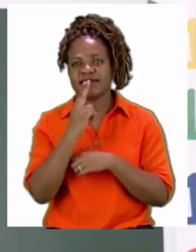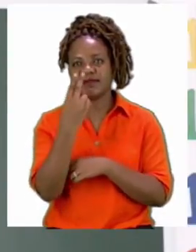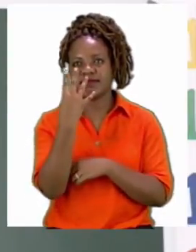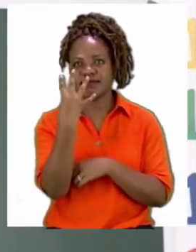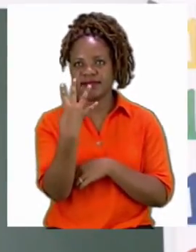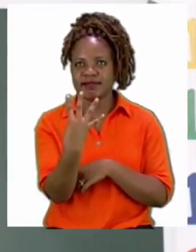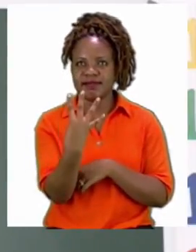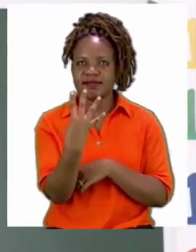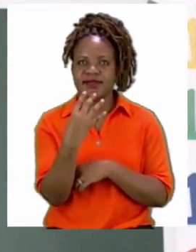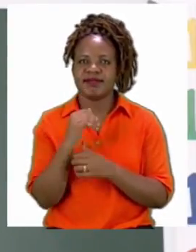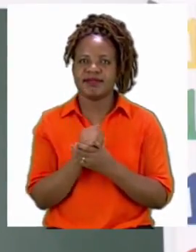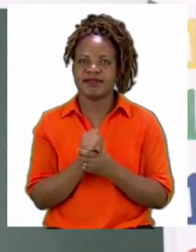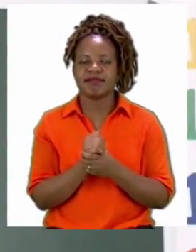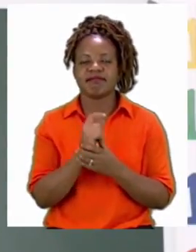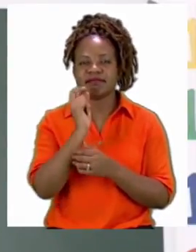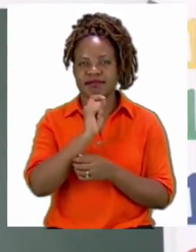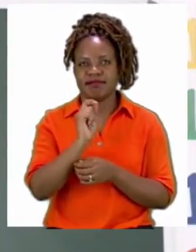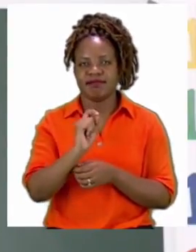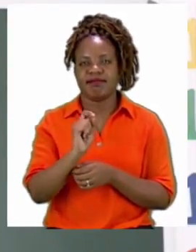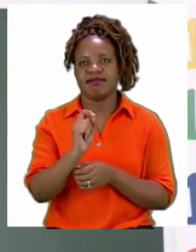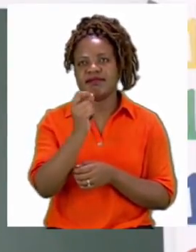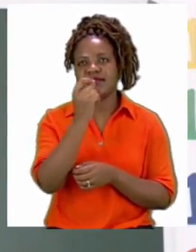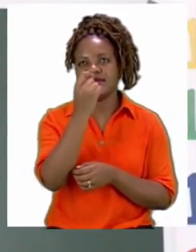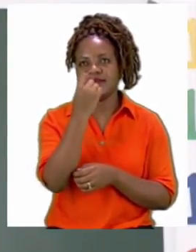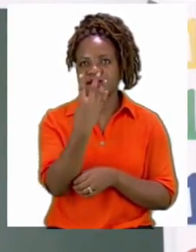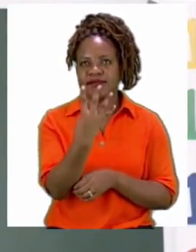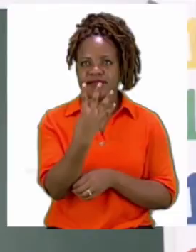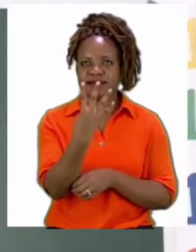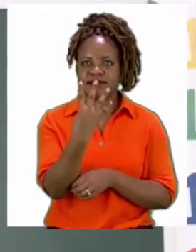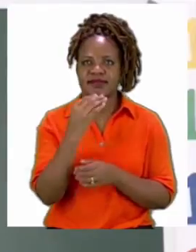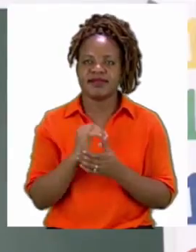4. So we are going to write our answer 4.